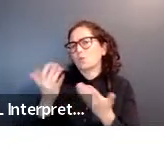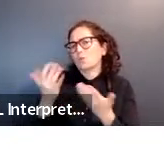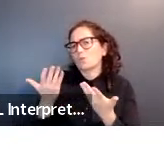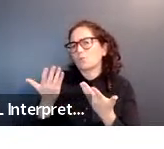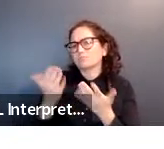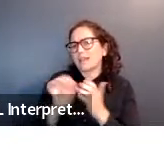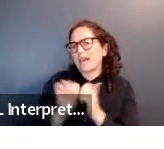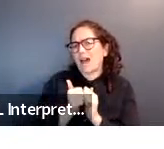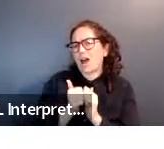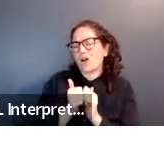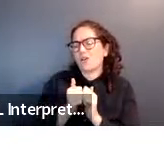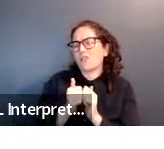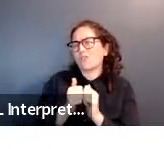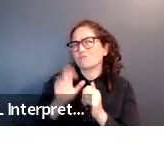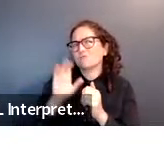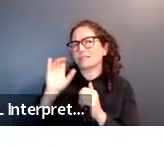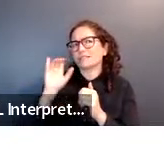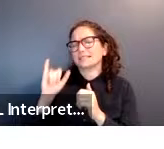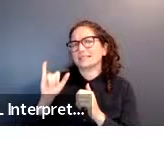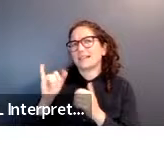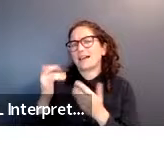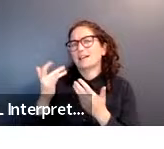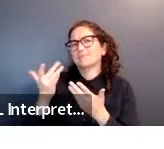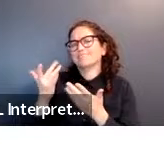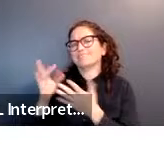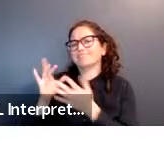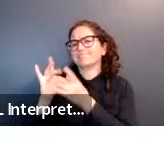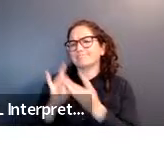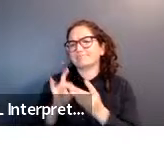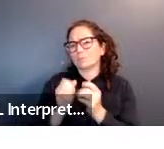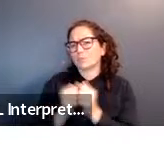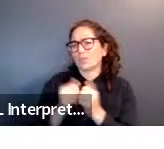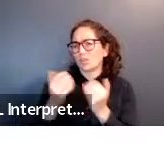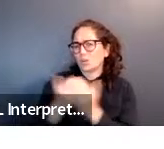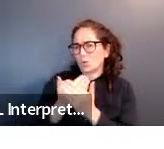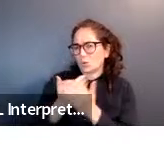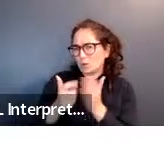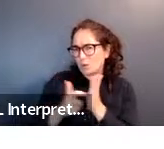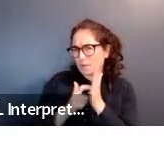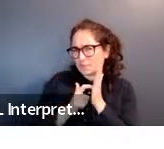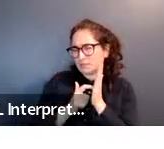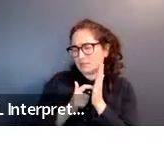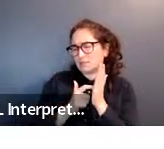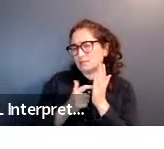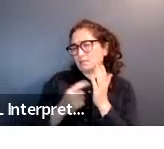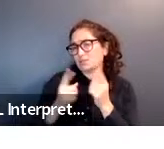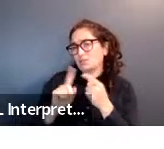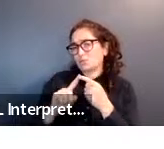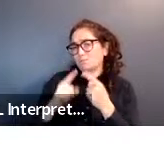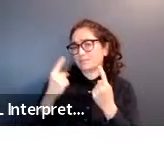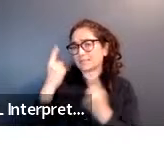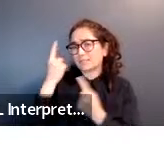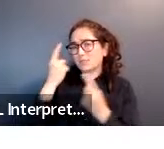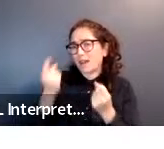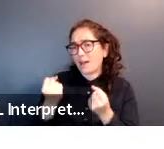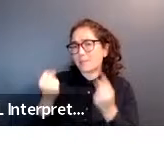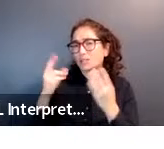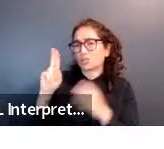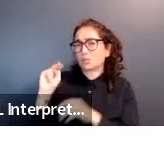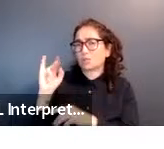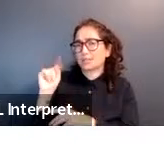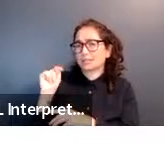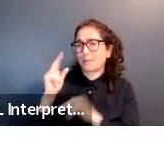that interact with the new requirement to consider how many units are